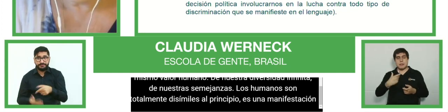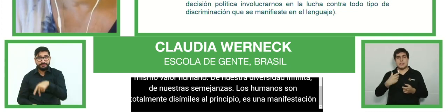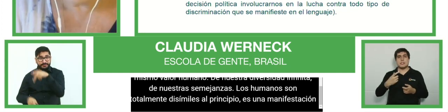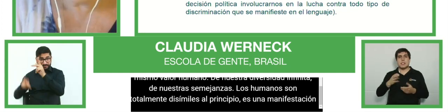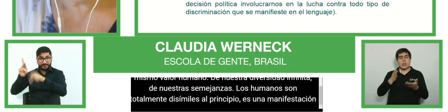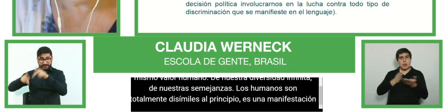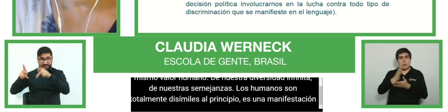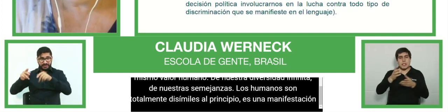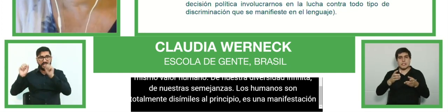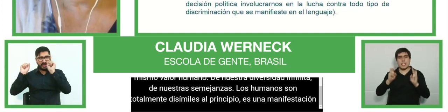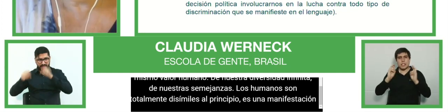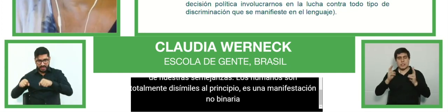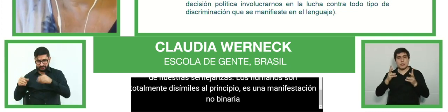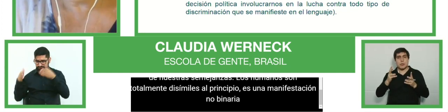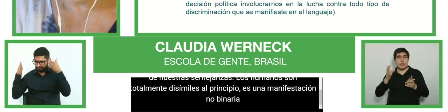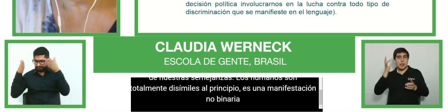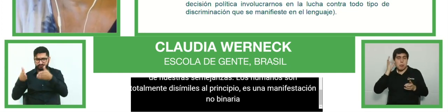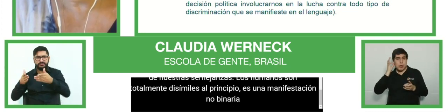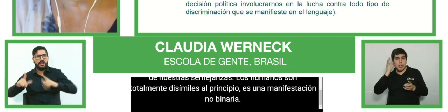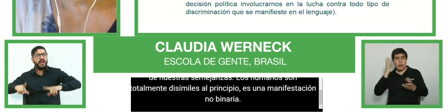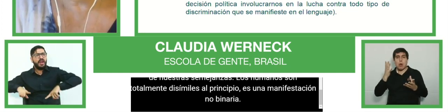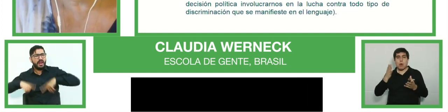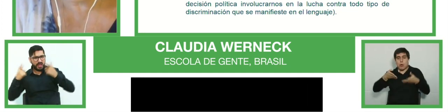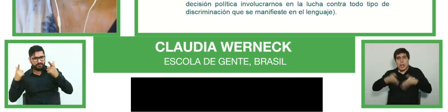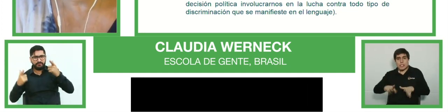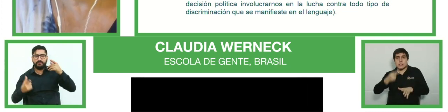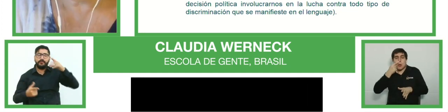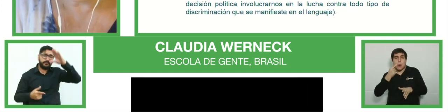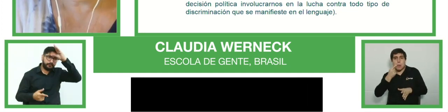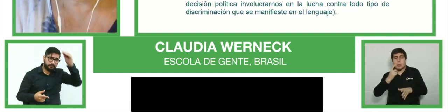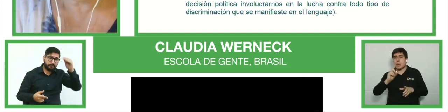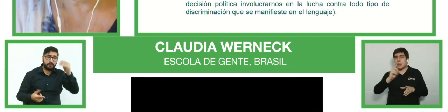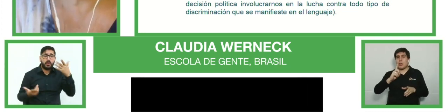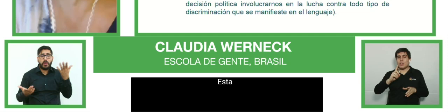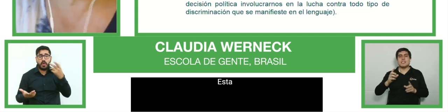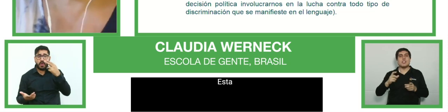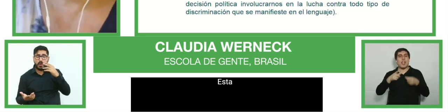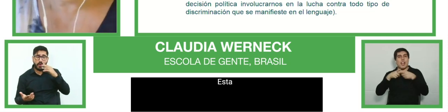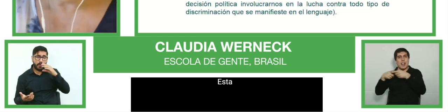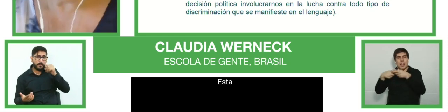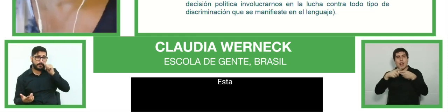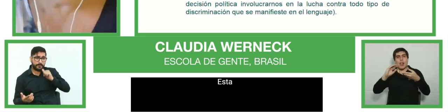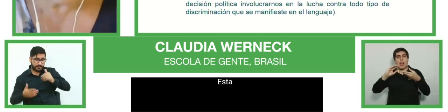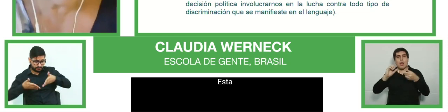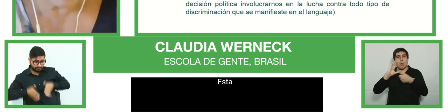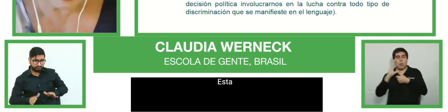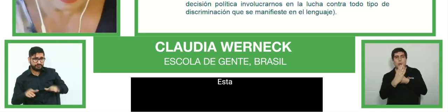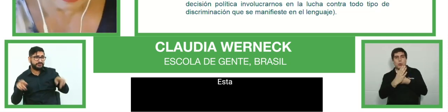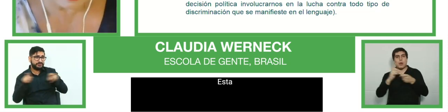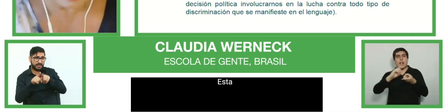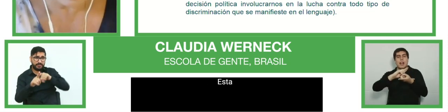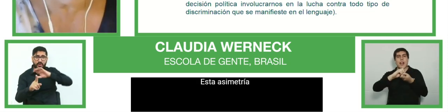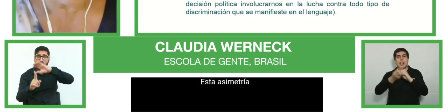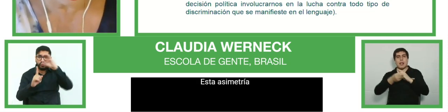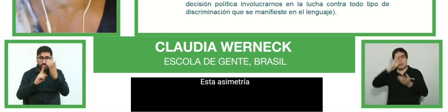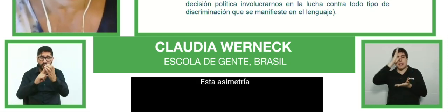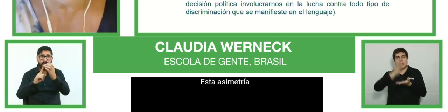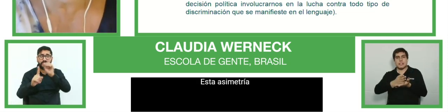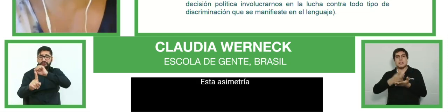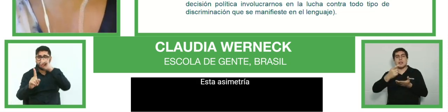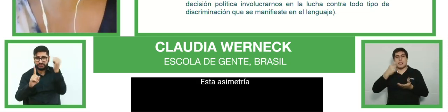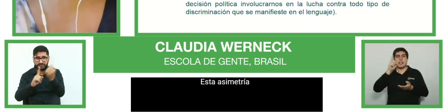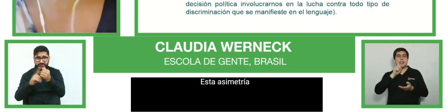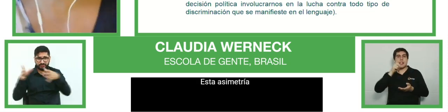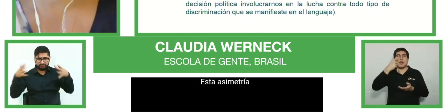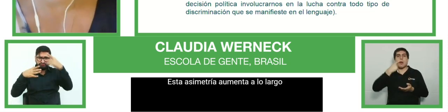person because of different stimuli. So where does the human value come for the